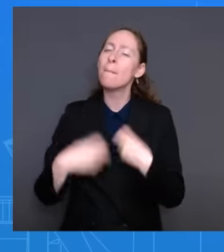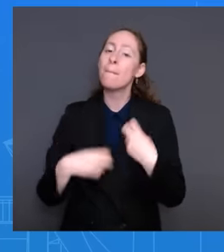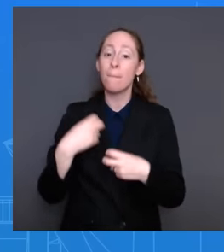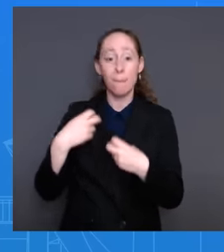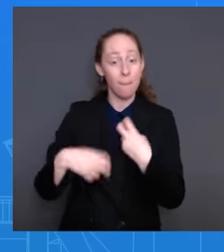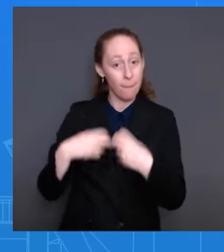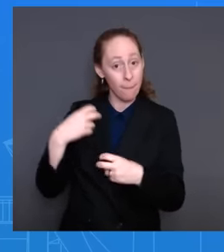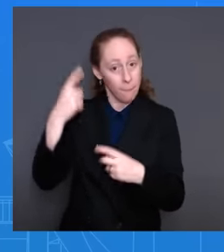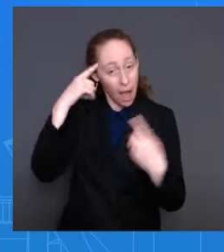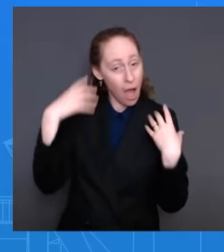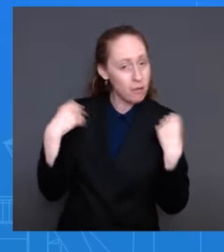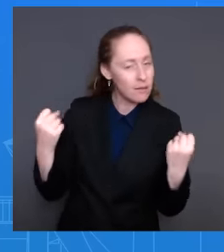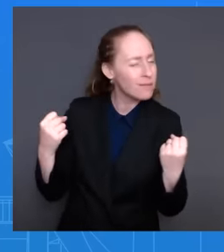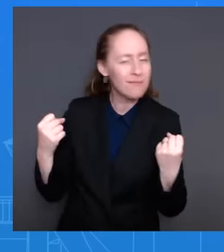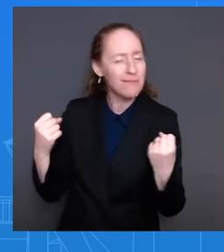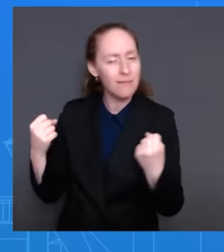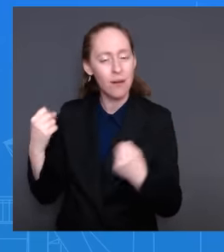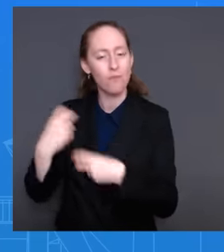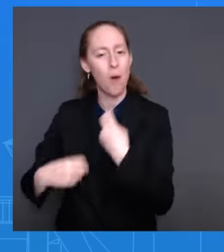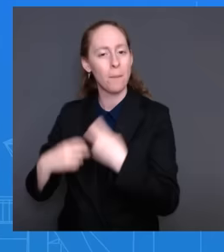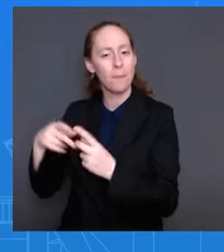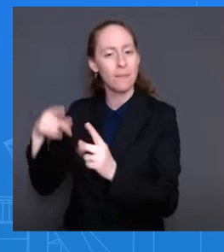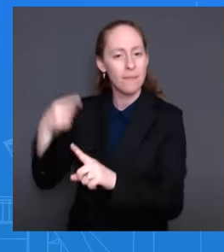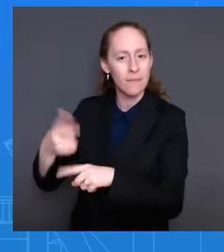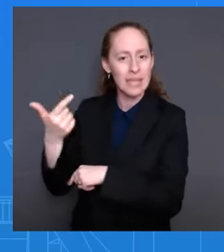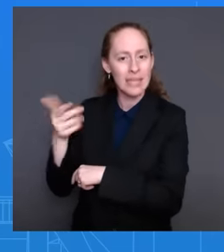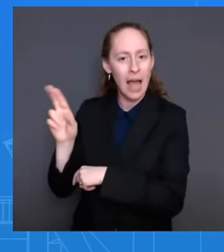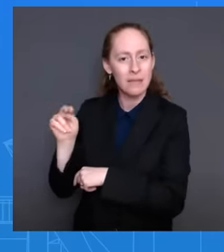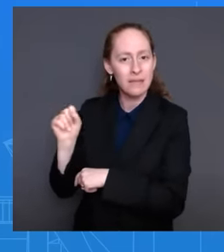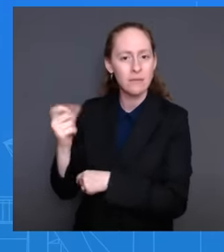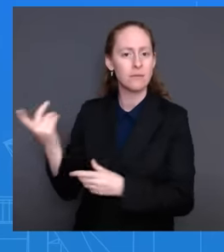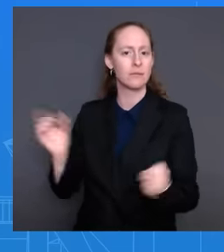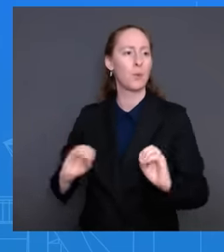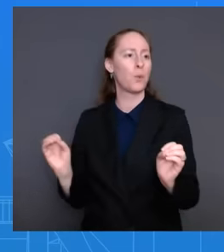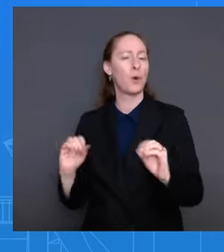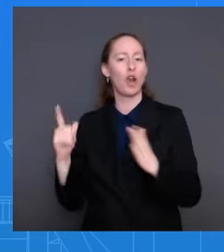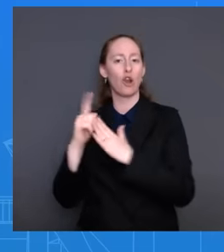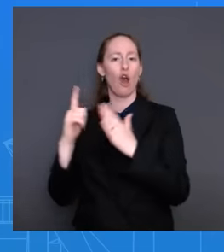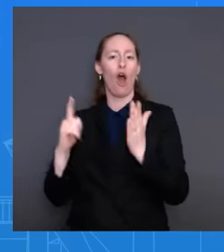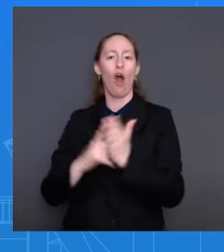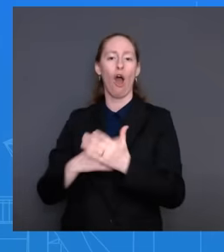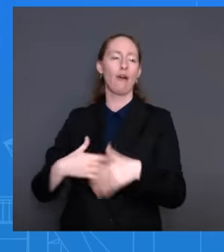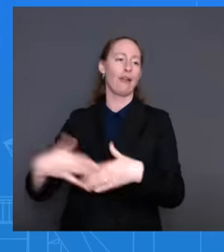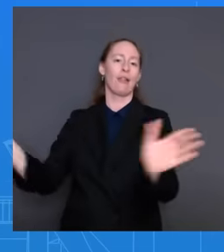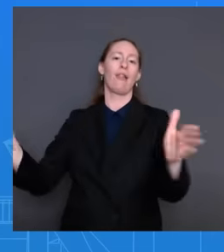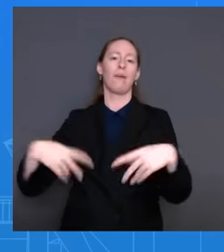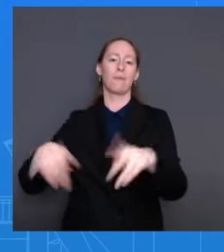not having legislation to really deal with an issue that is a pandemic here in this country.